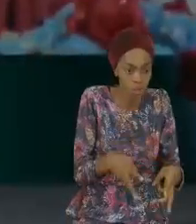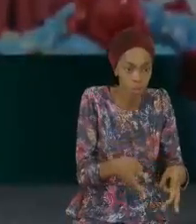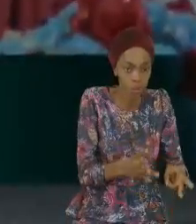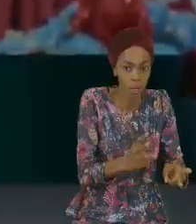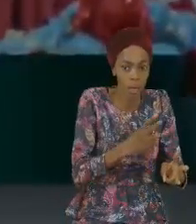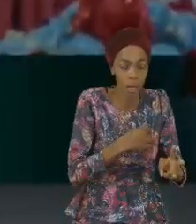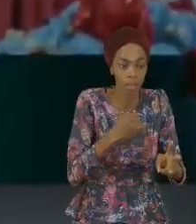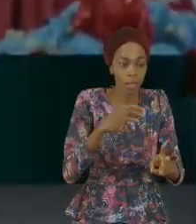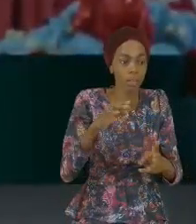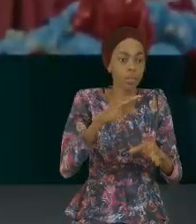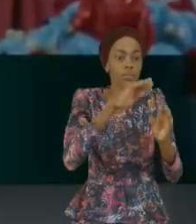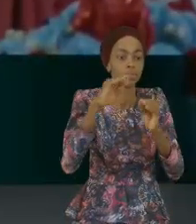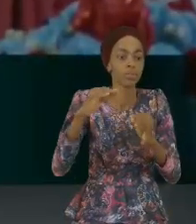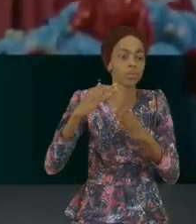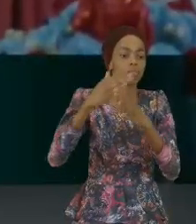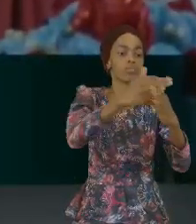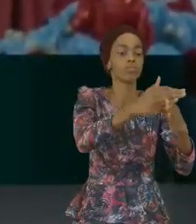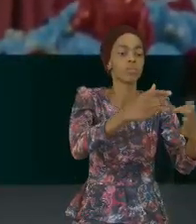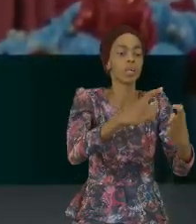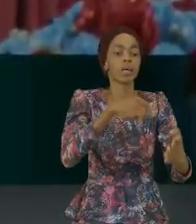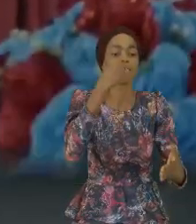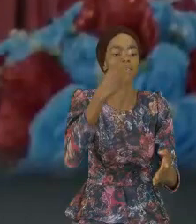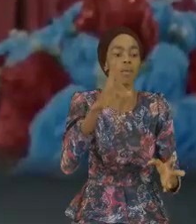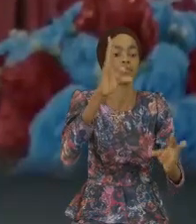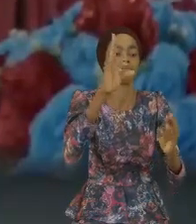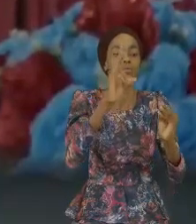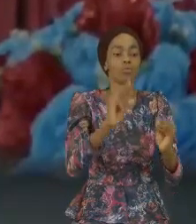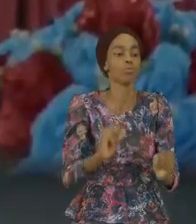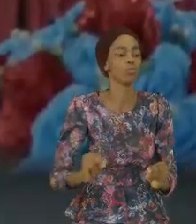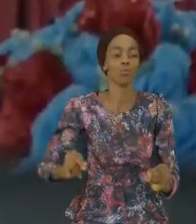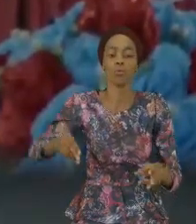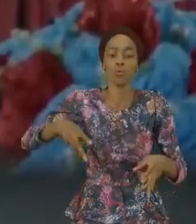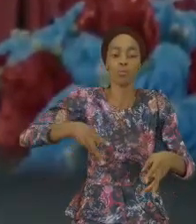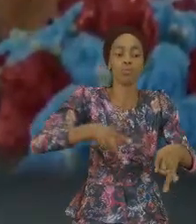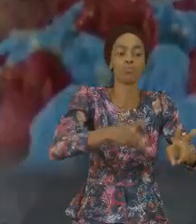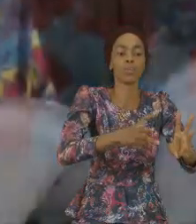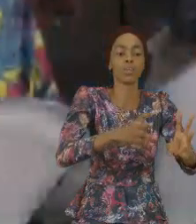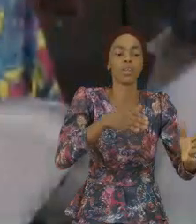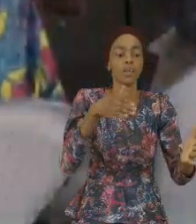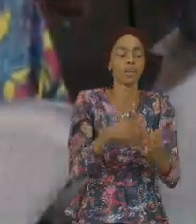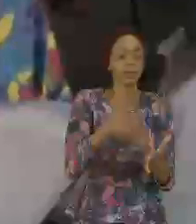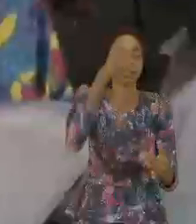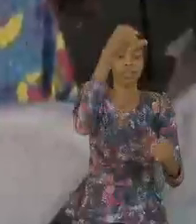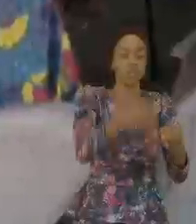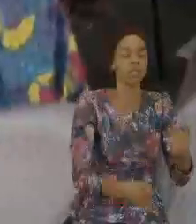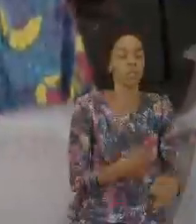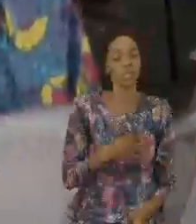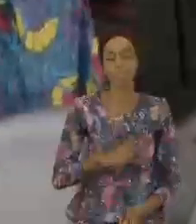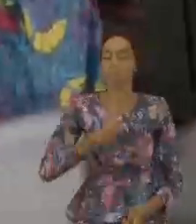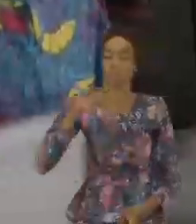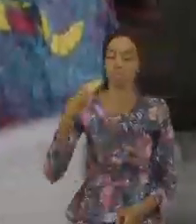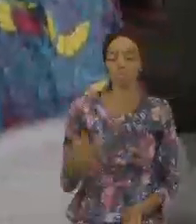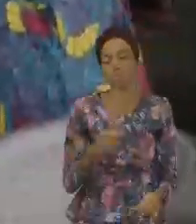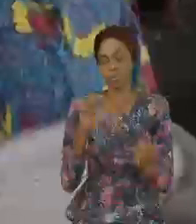they put a signboard here and they say, no thoroughfare, dead end. Then you turn